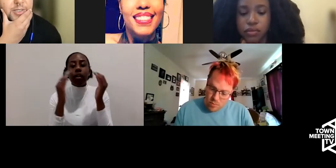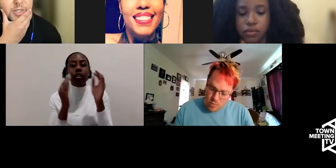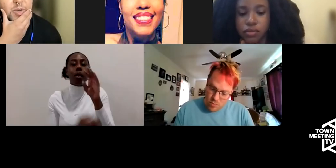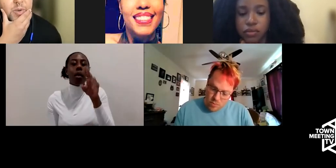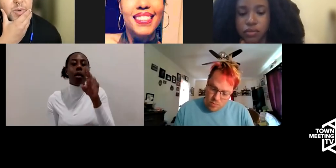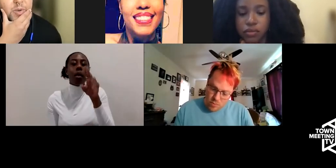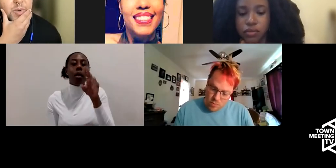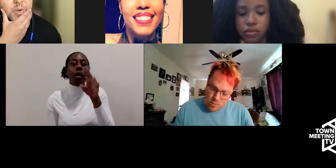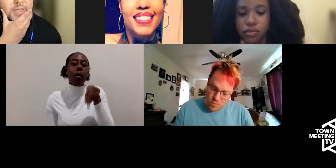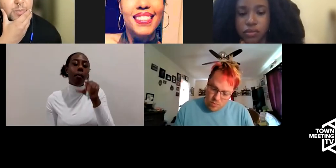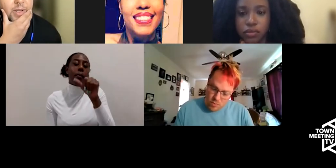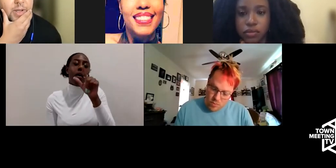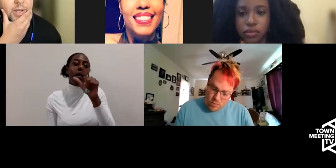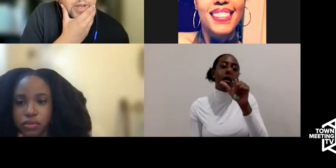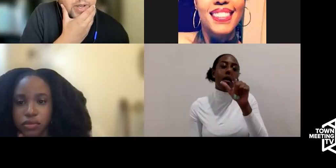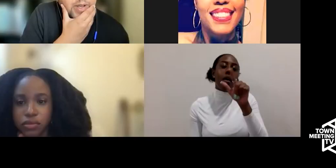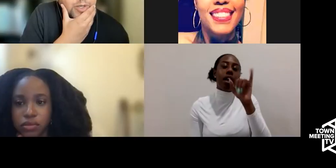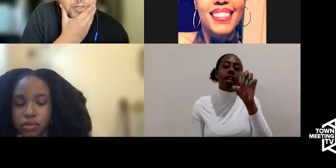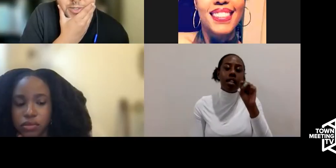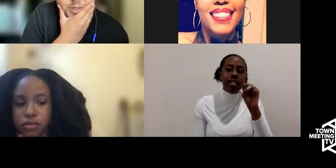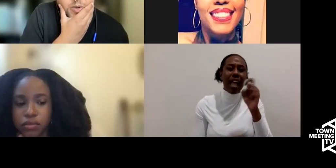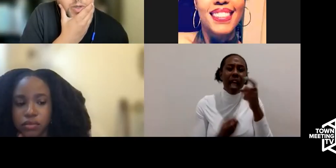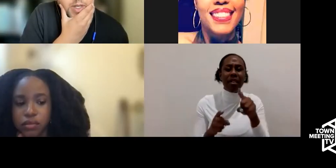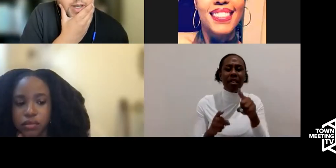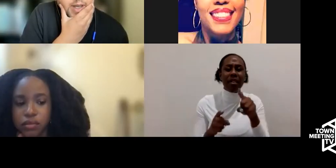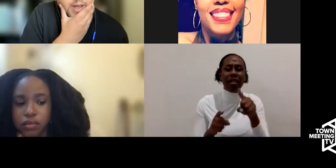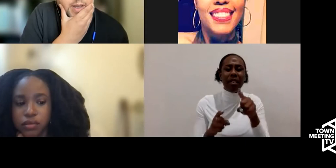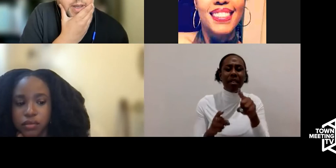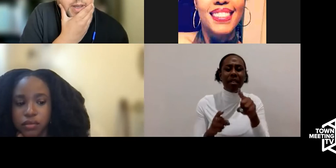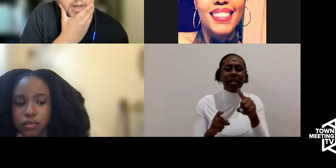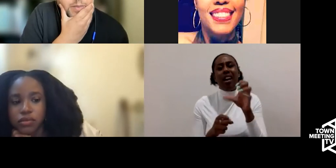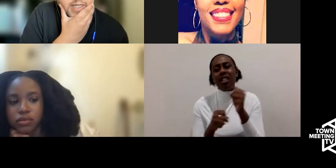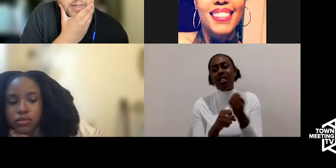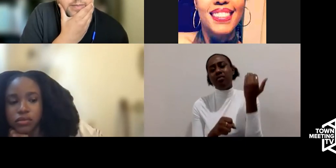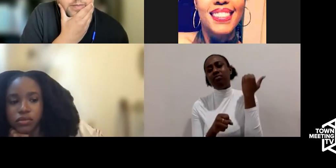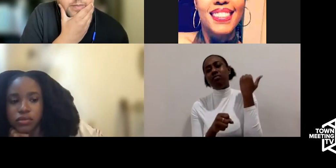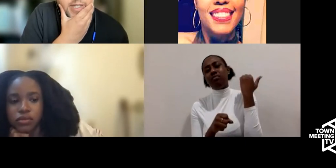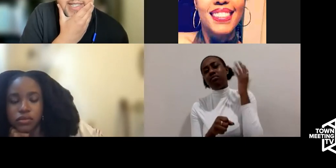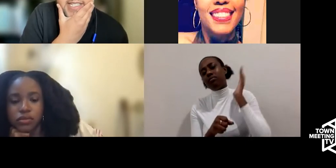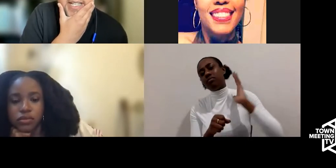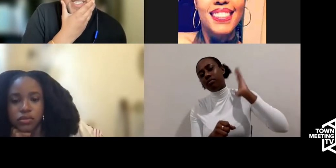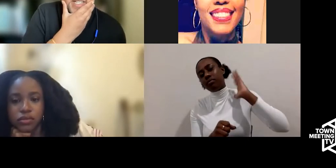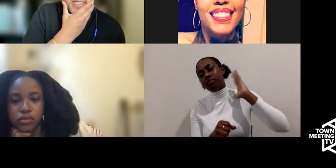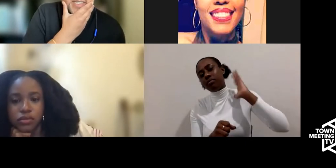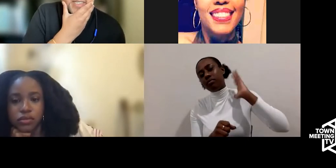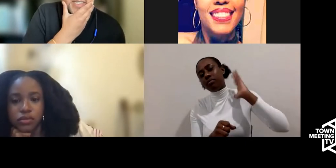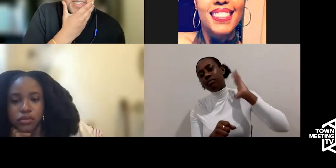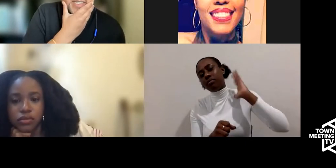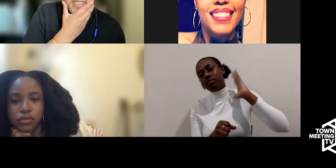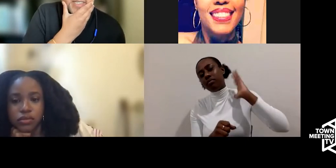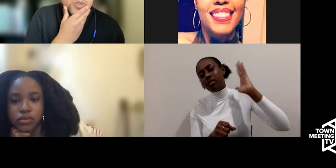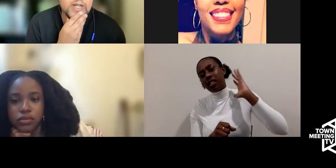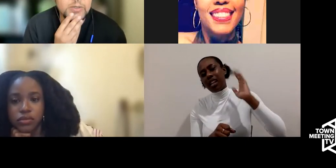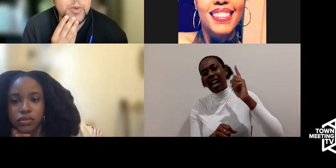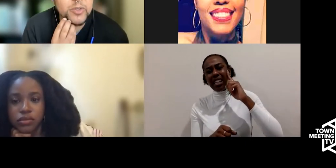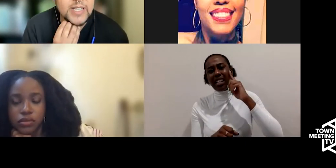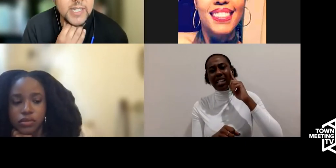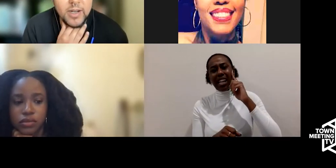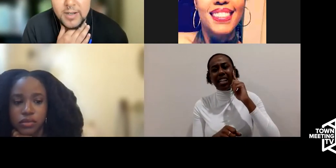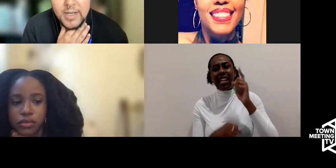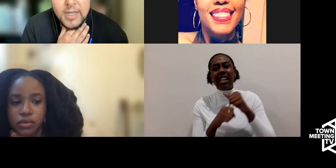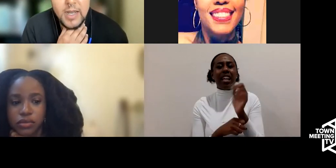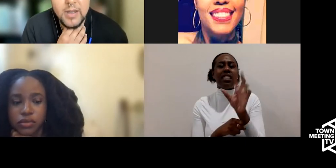100 years ago at this point, over 100 years ago in like 1919, 1920. It was a part of the Red